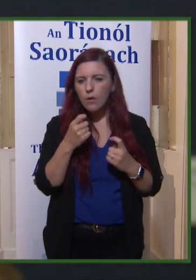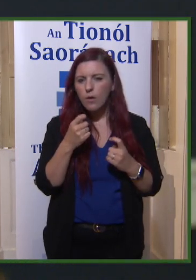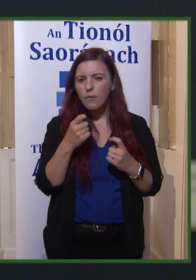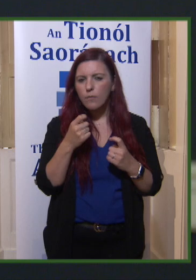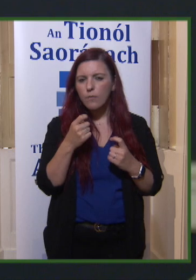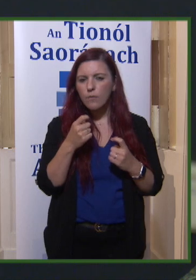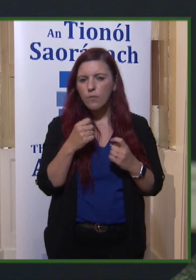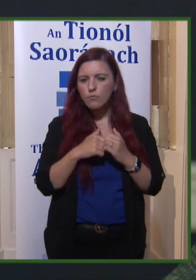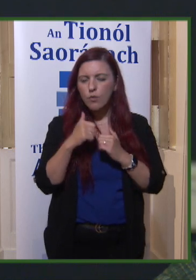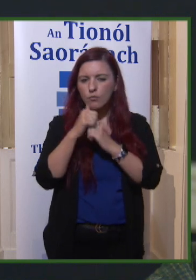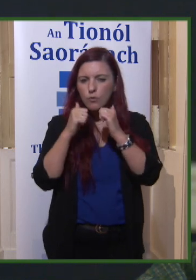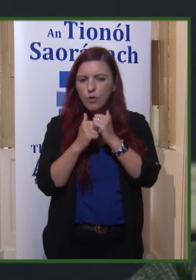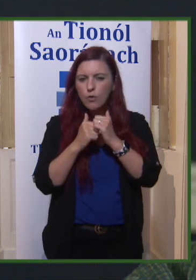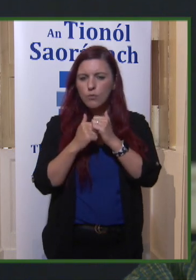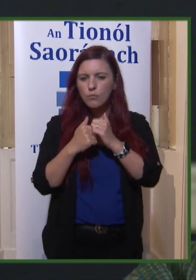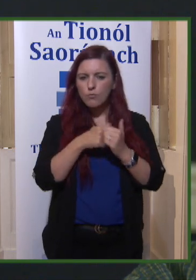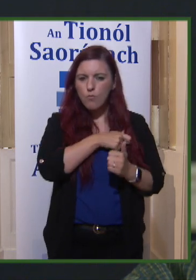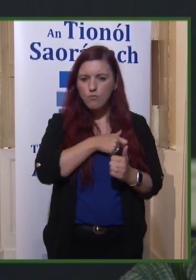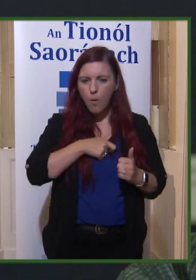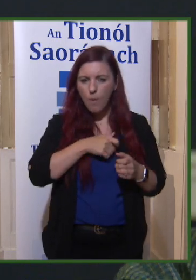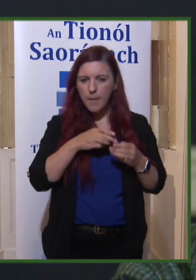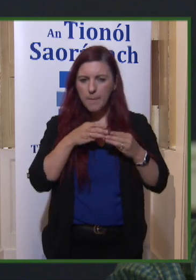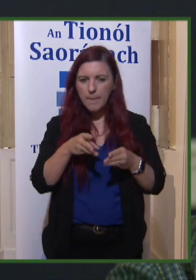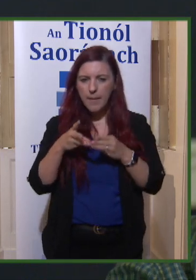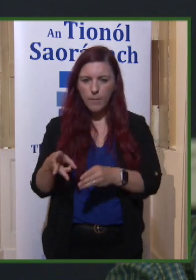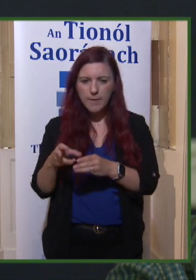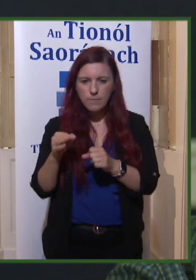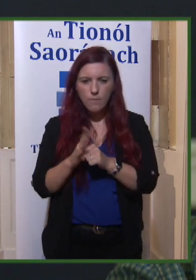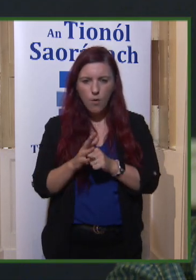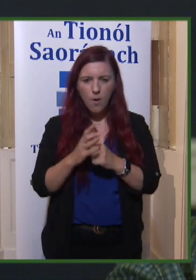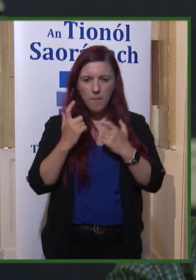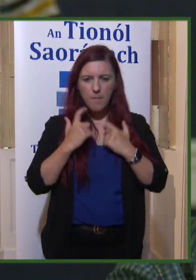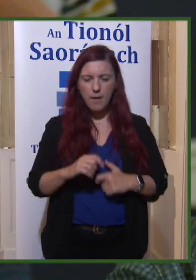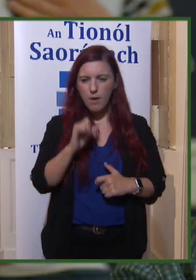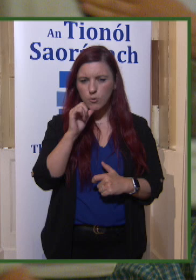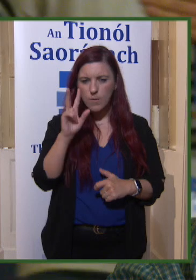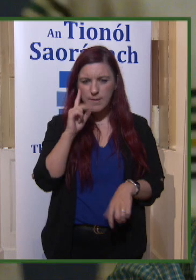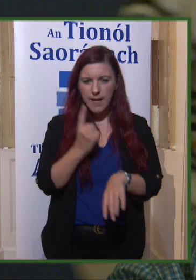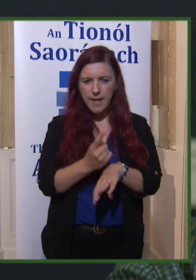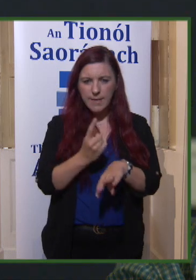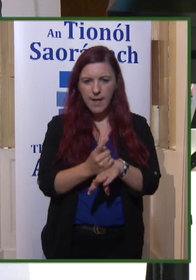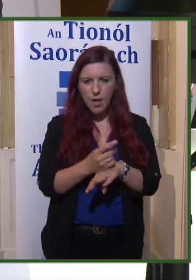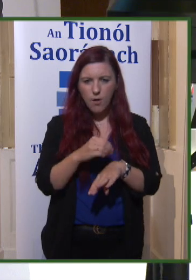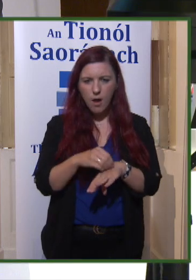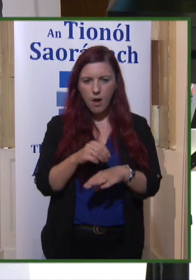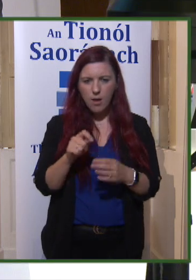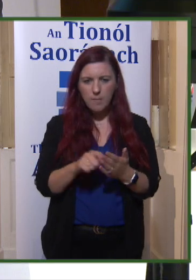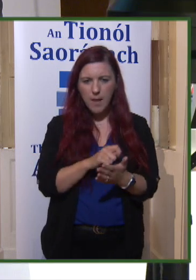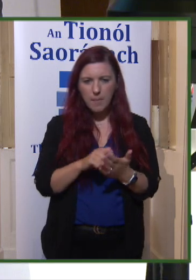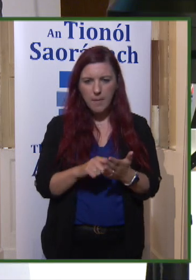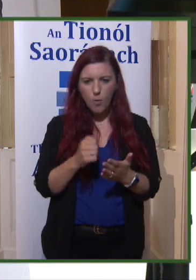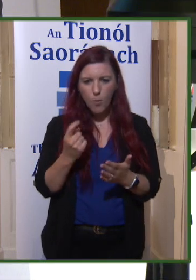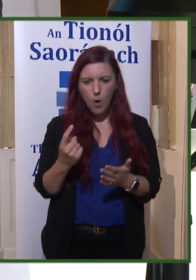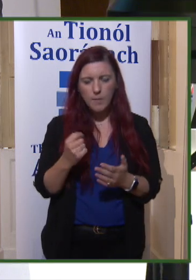and pathway repairs? I don't see it on the ballot paper 1, or where I could vote for that. It's kind